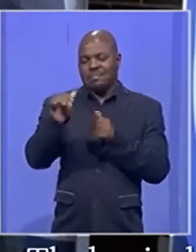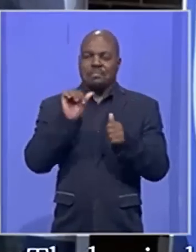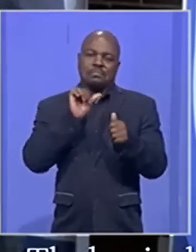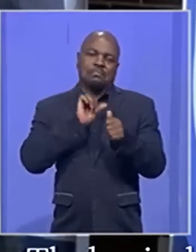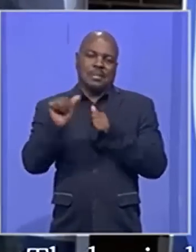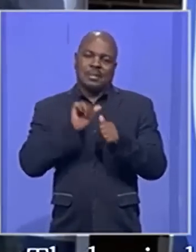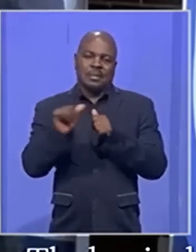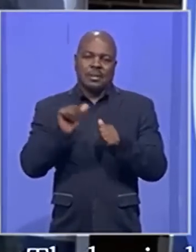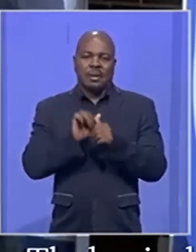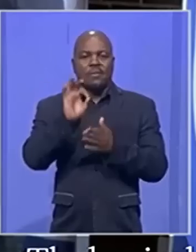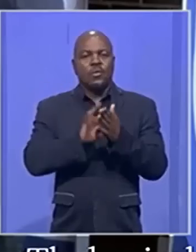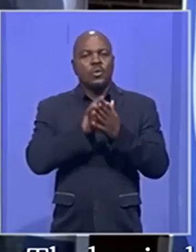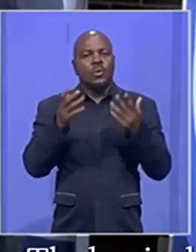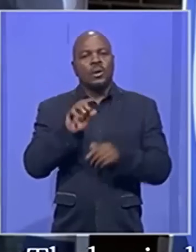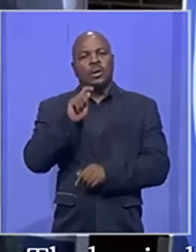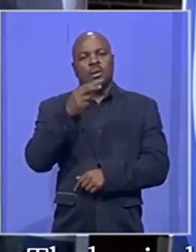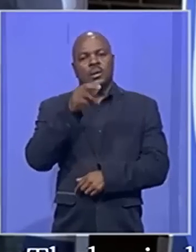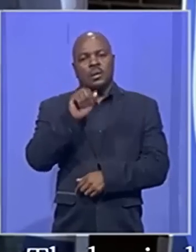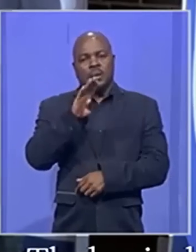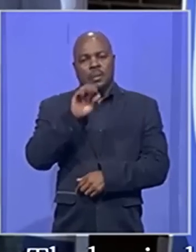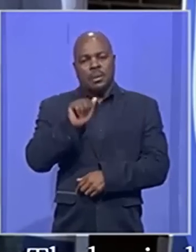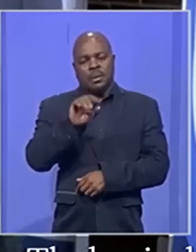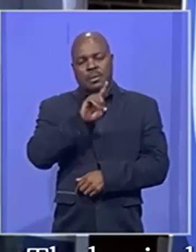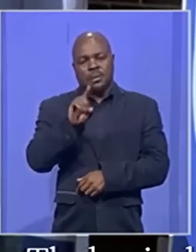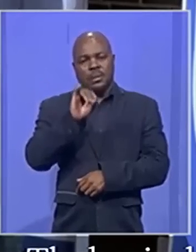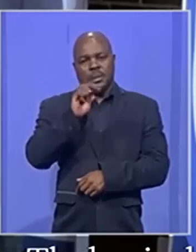tsa tlatsetso masepaleng wa Thabazimbi provinseng ya Limpopo.